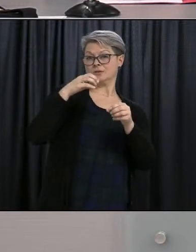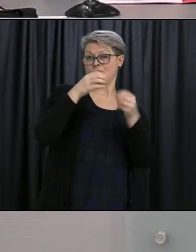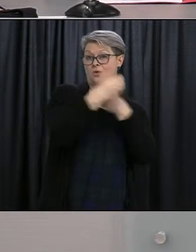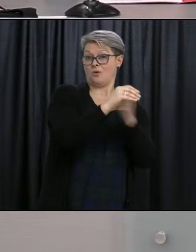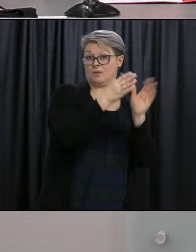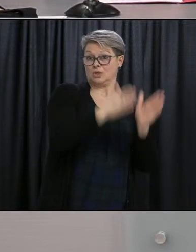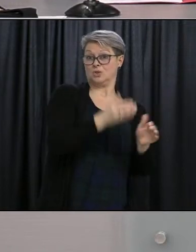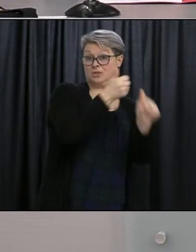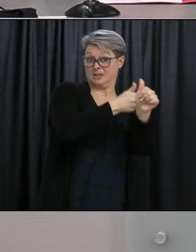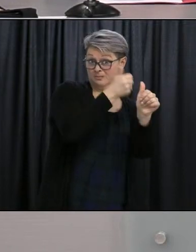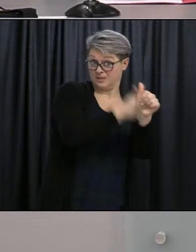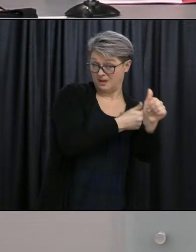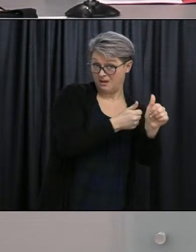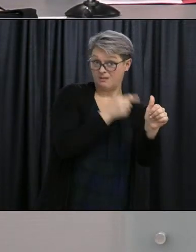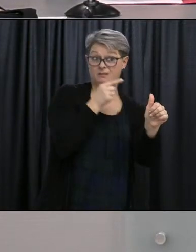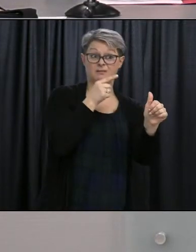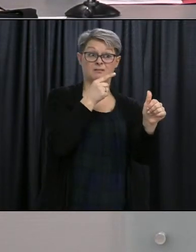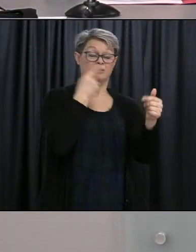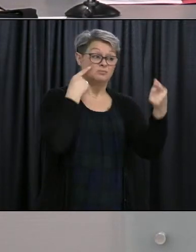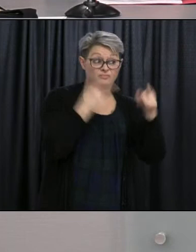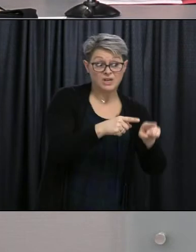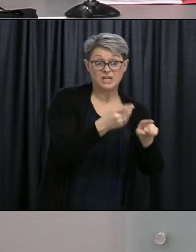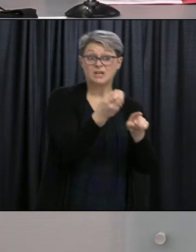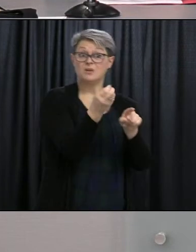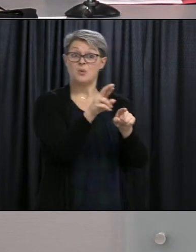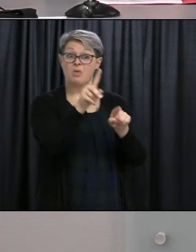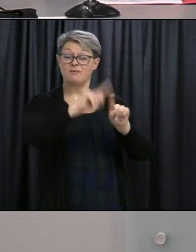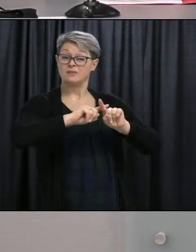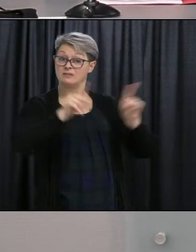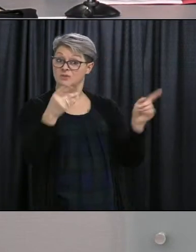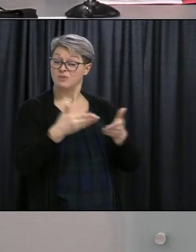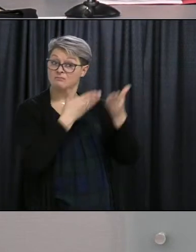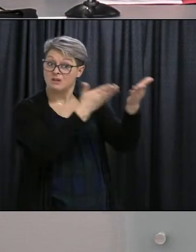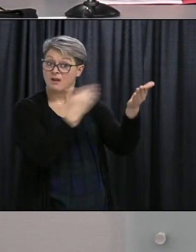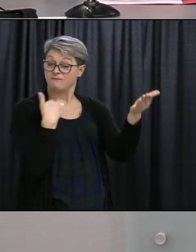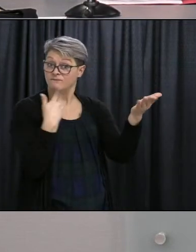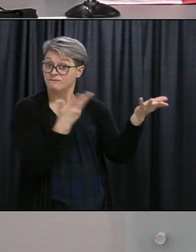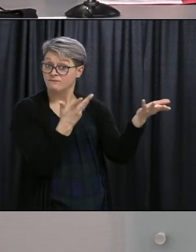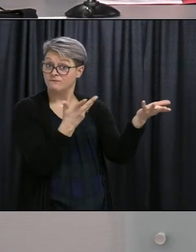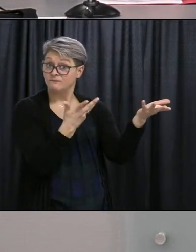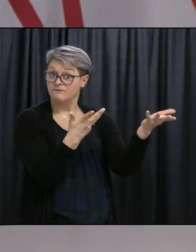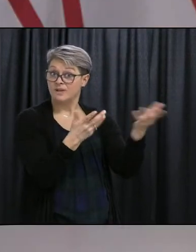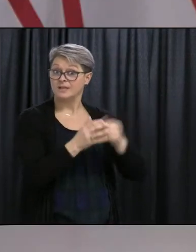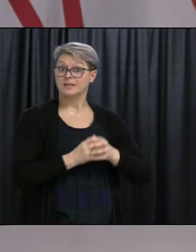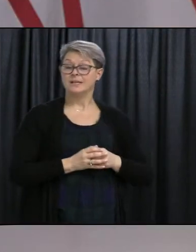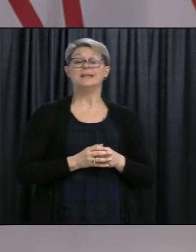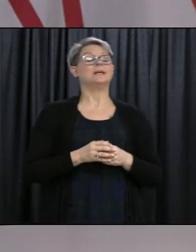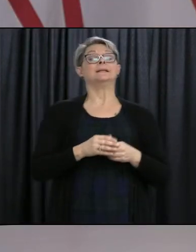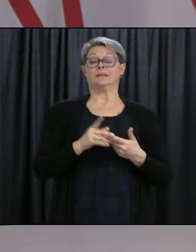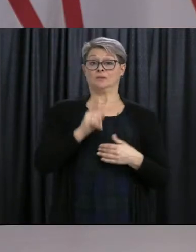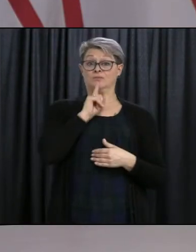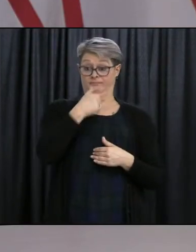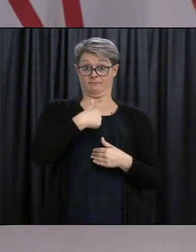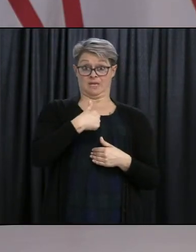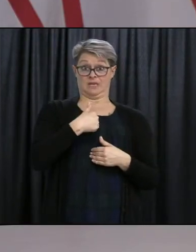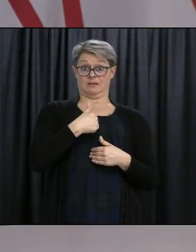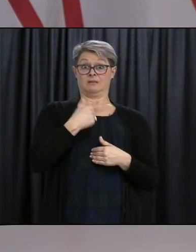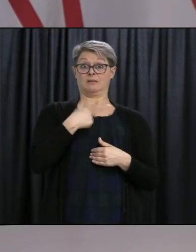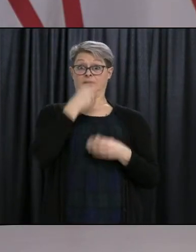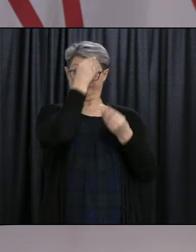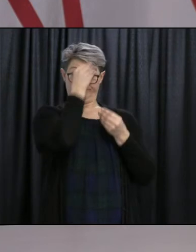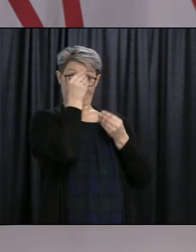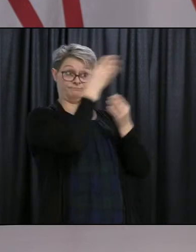give him input which may have caused him to include that in his decision? So I gave my advice, and Mr. Chalk